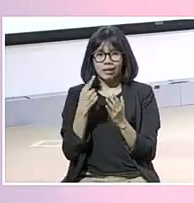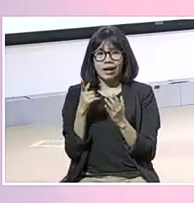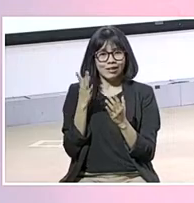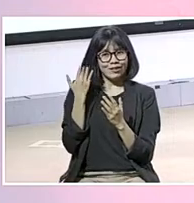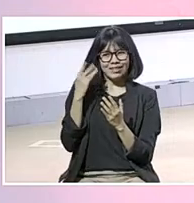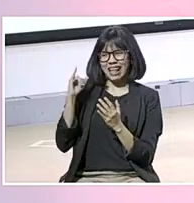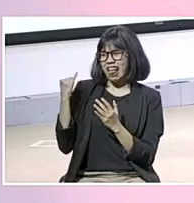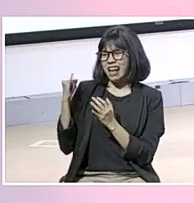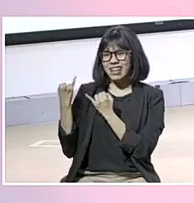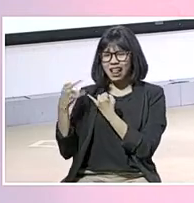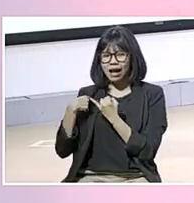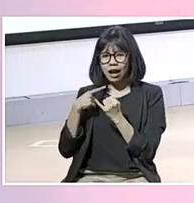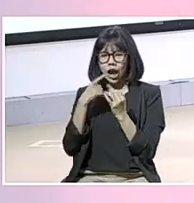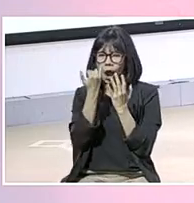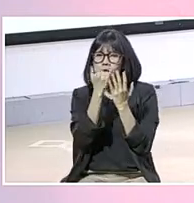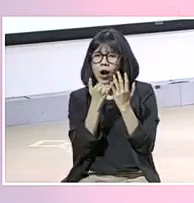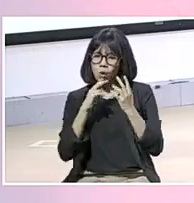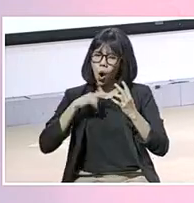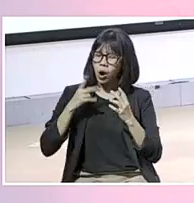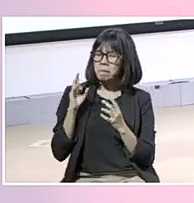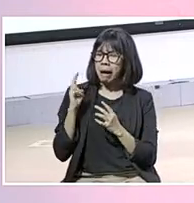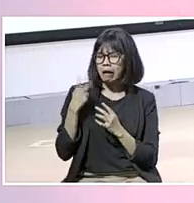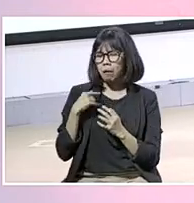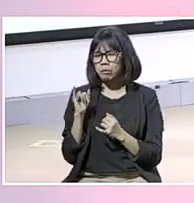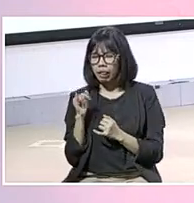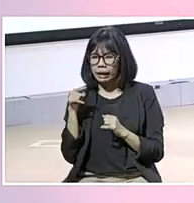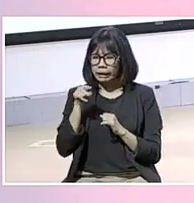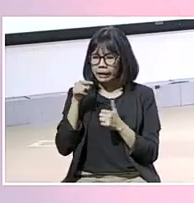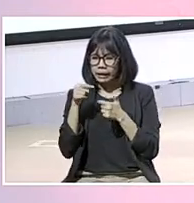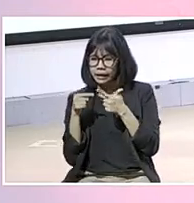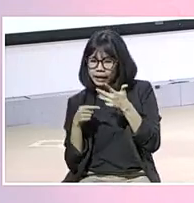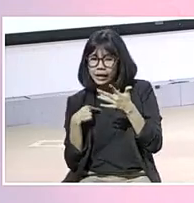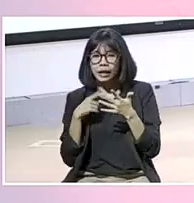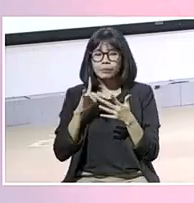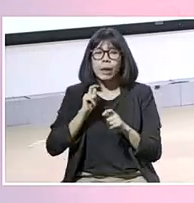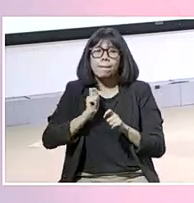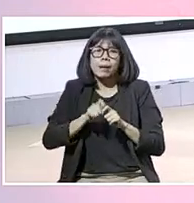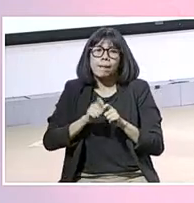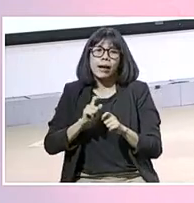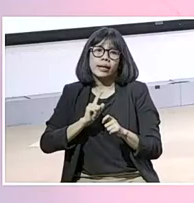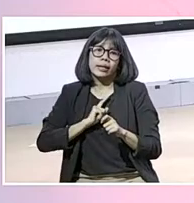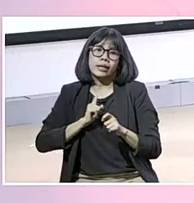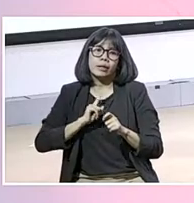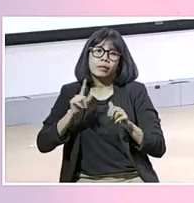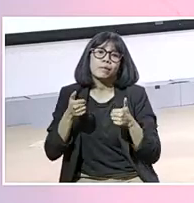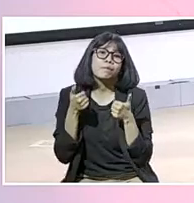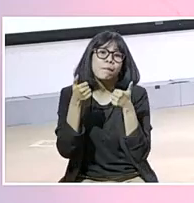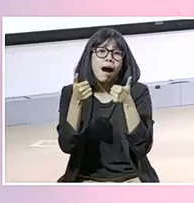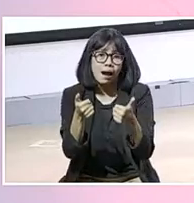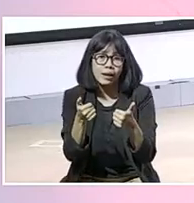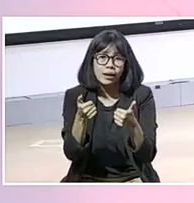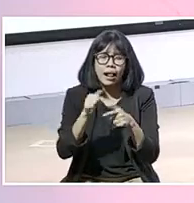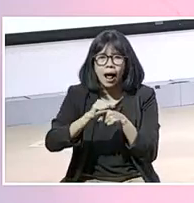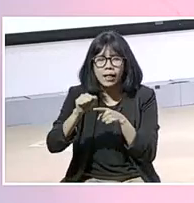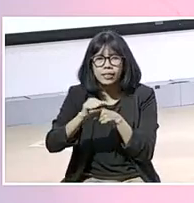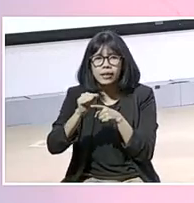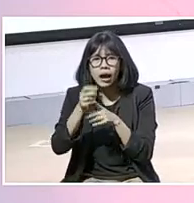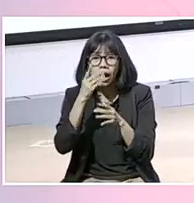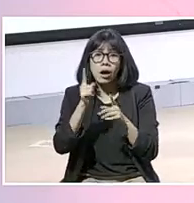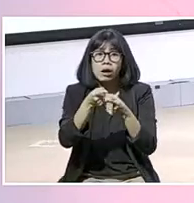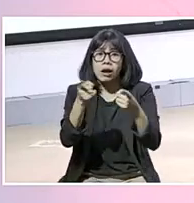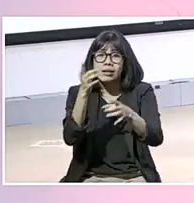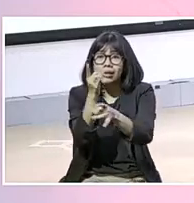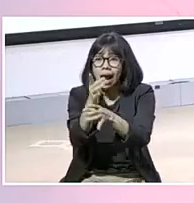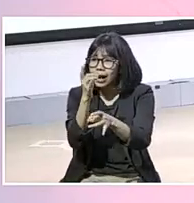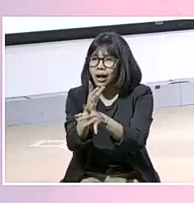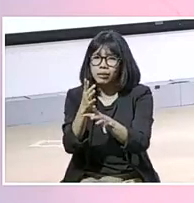And it was a huge change for me. And it was just like, you always have to improve. You always have to get better. And when you fail, you have to